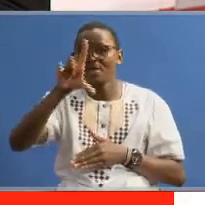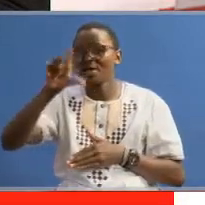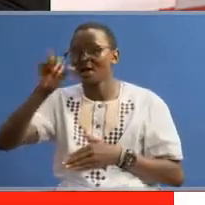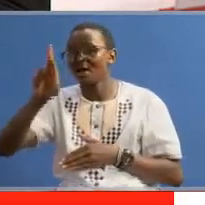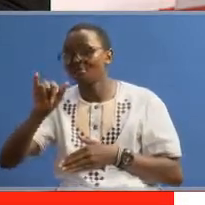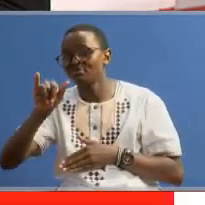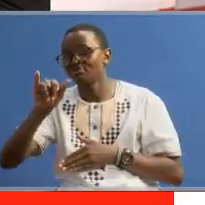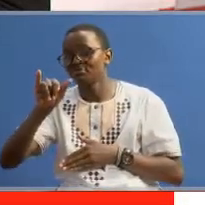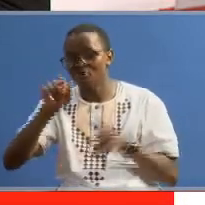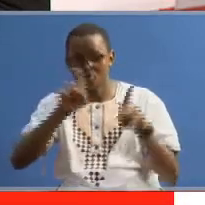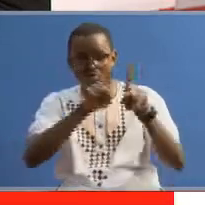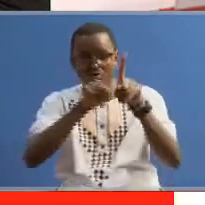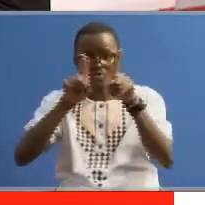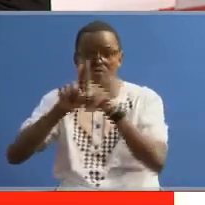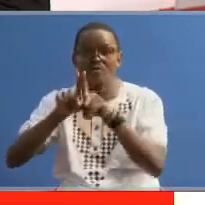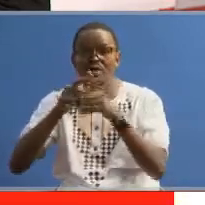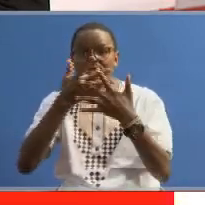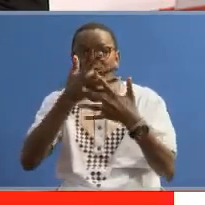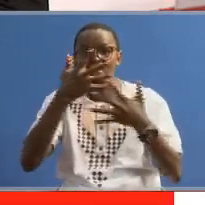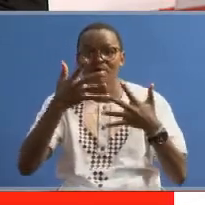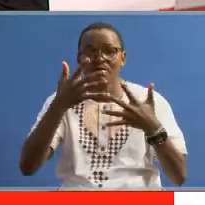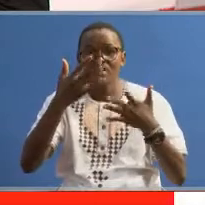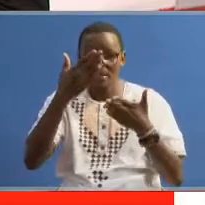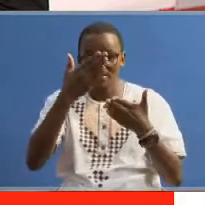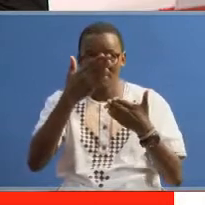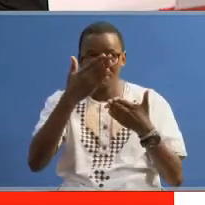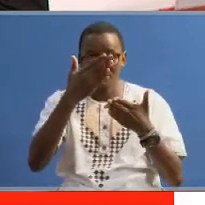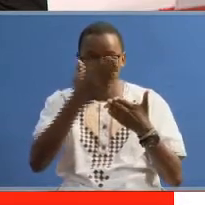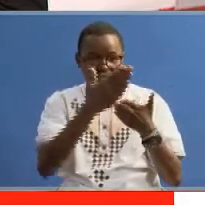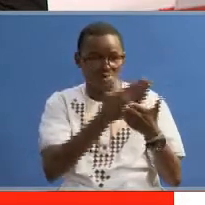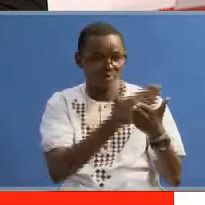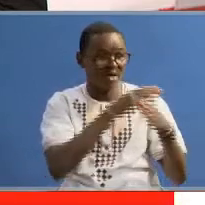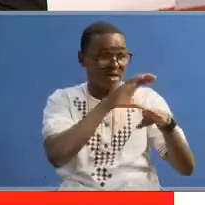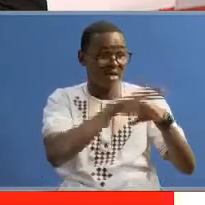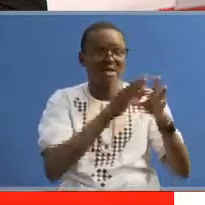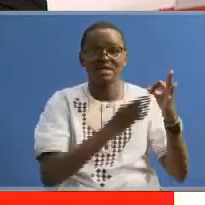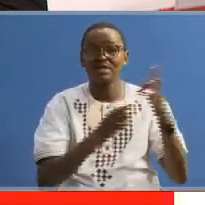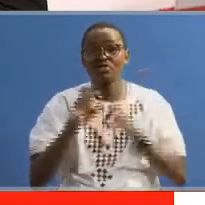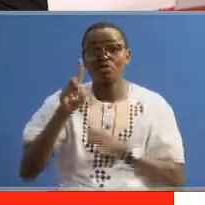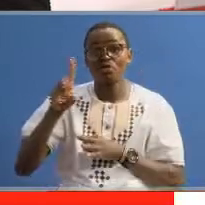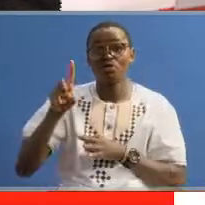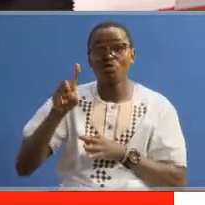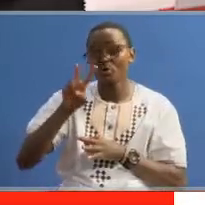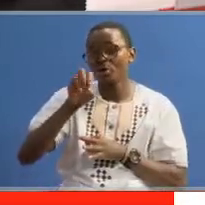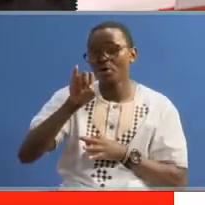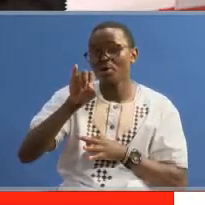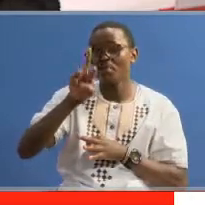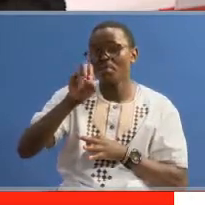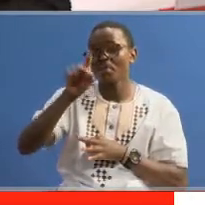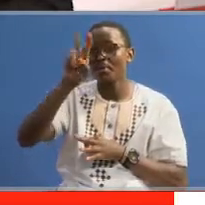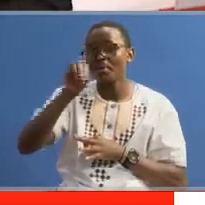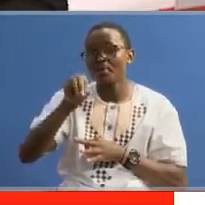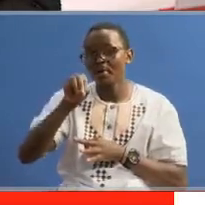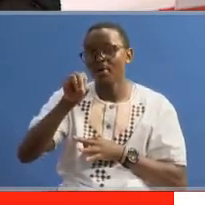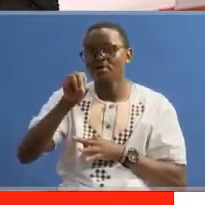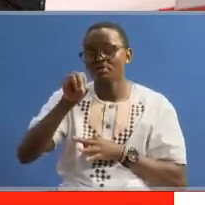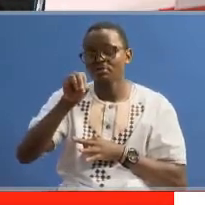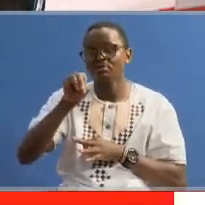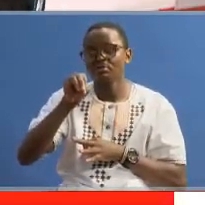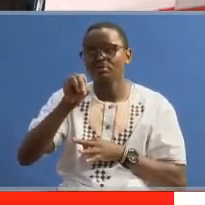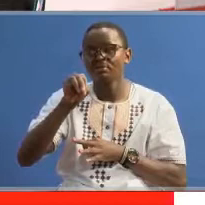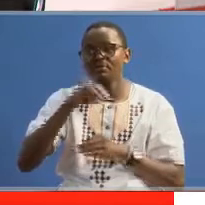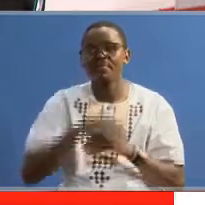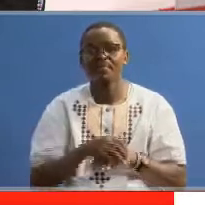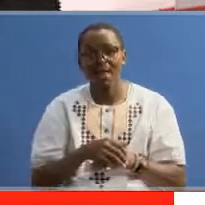that. Also on to some of the progress now towards getting justice to these victims that we've made so far as a country.